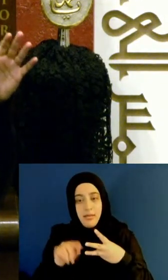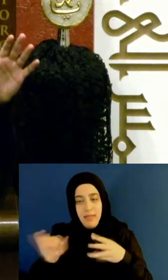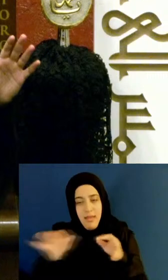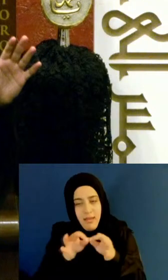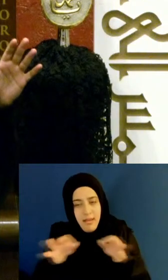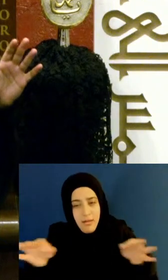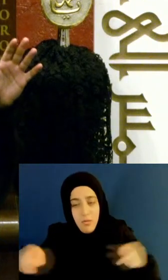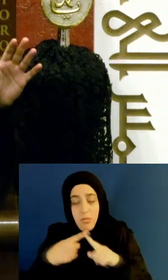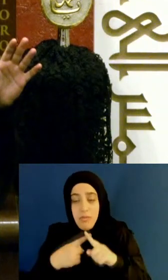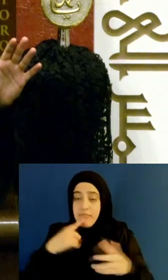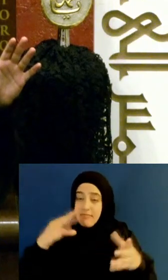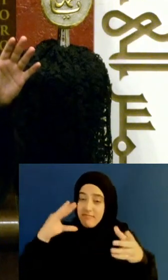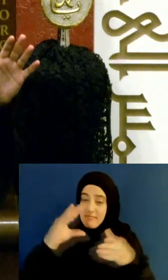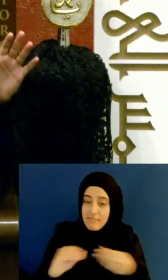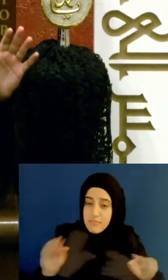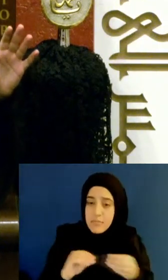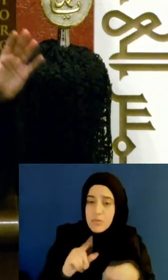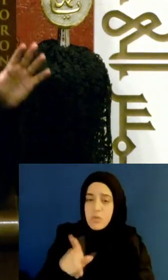sect,